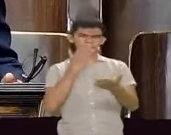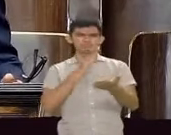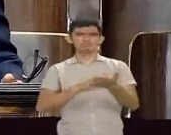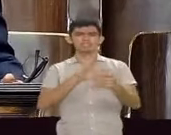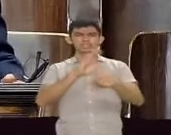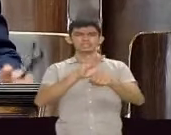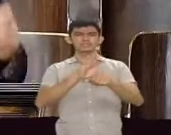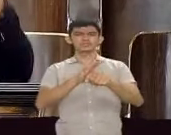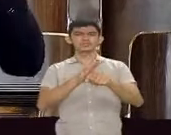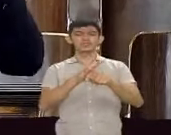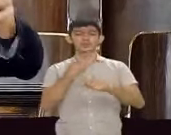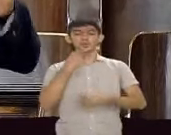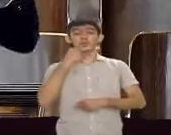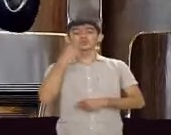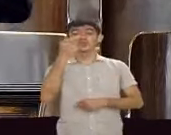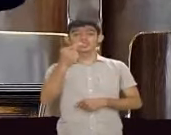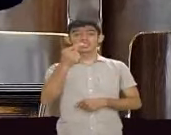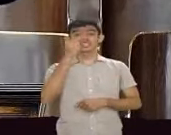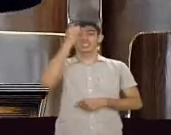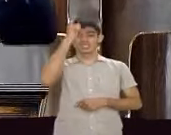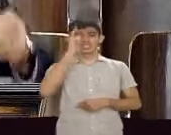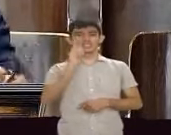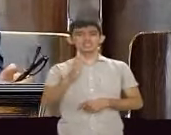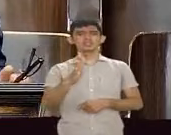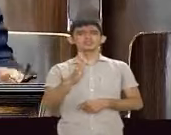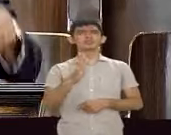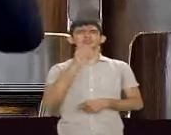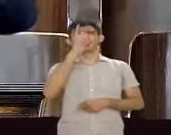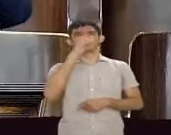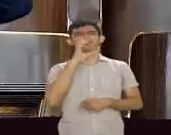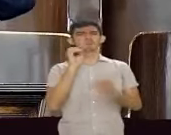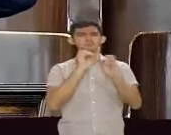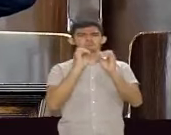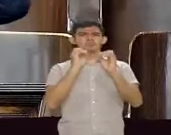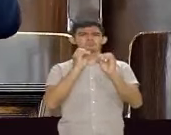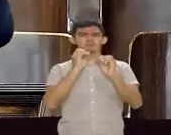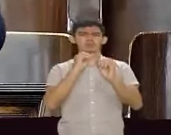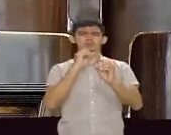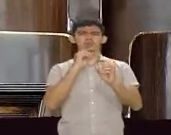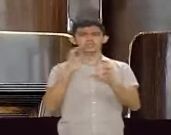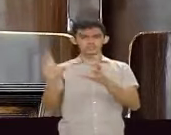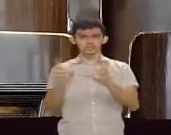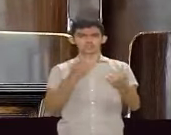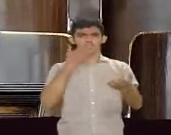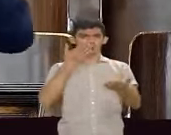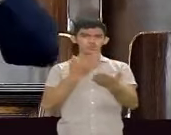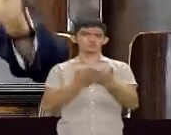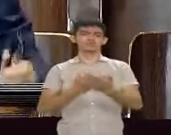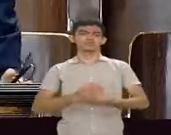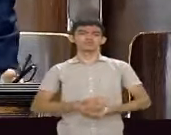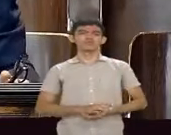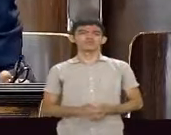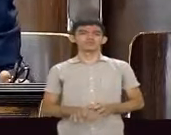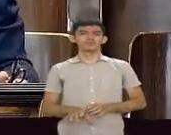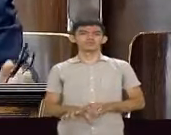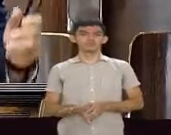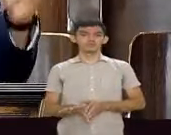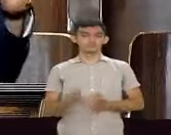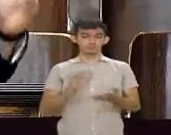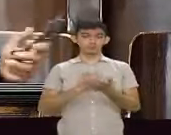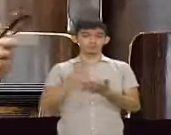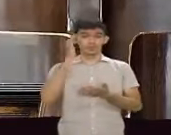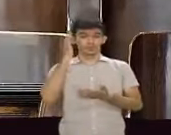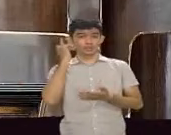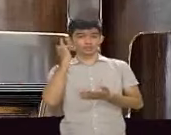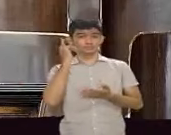ginay ayo. You're just saying to the Lord, Lord, wag kay ayo, Lord. You do not know what you are doing. You know